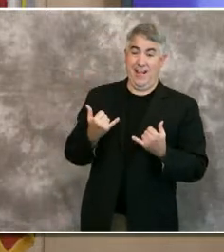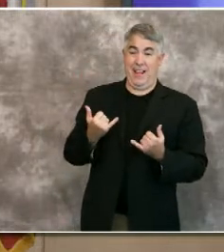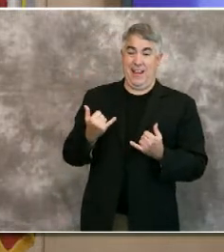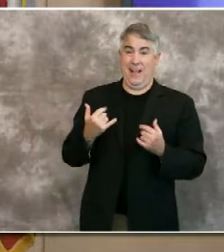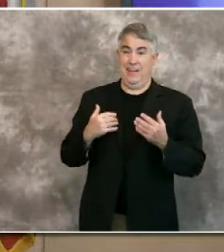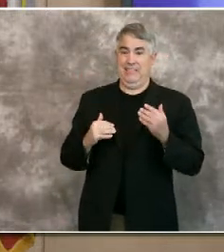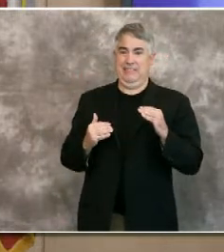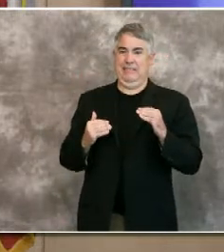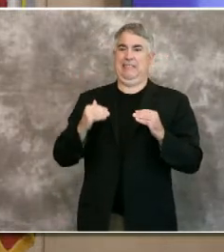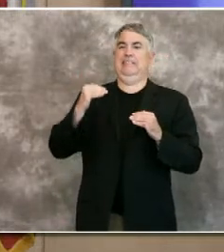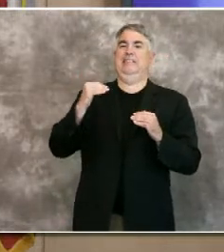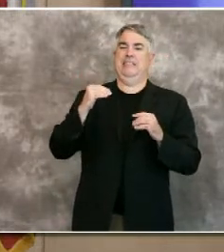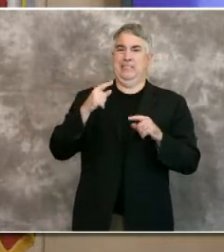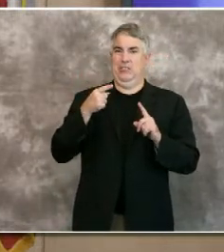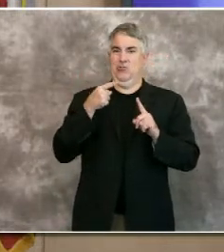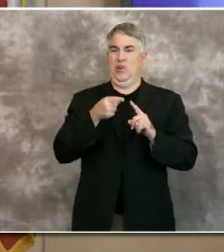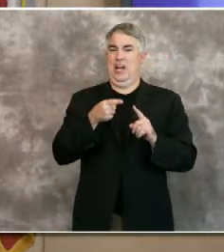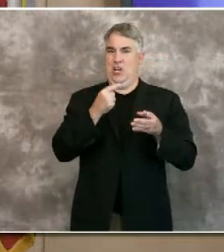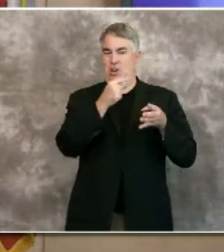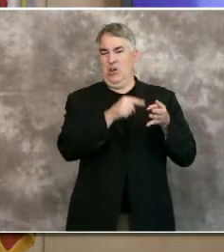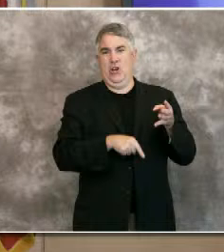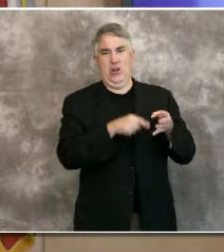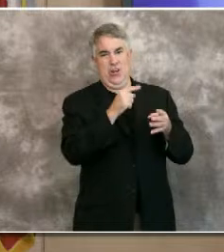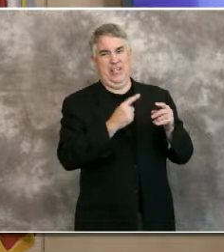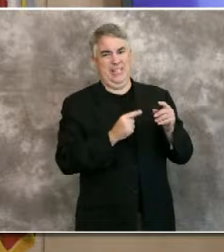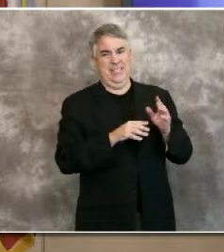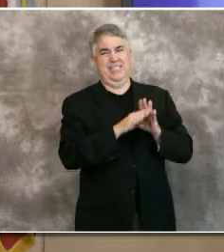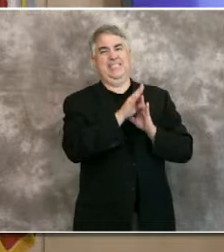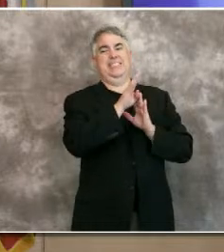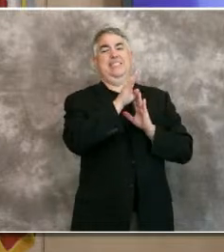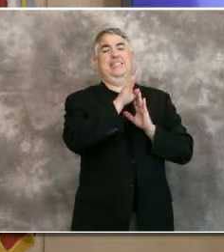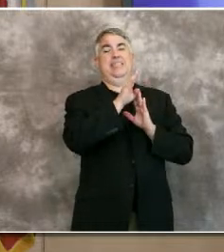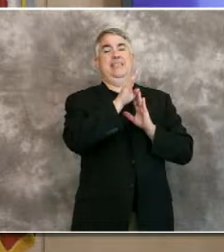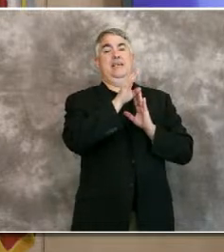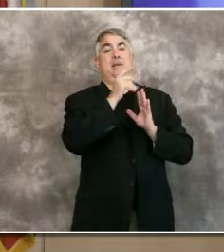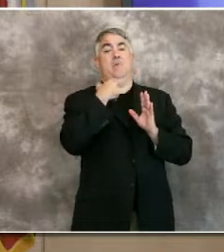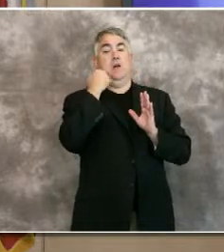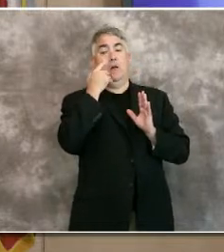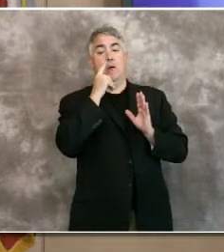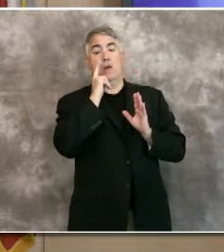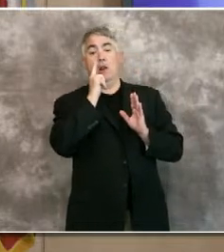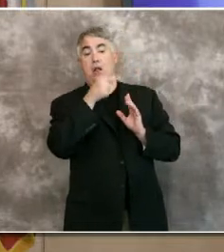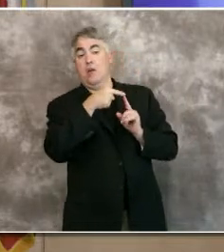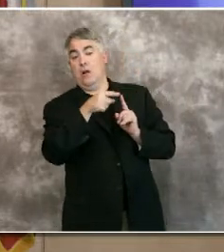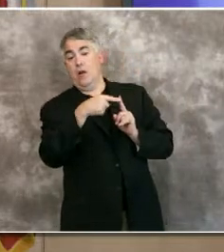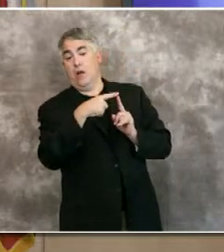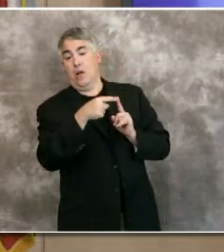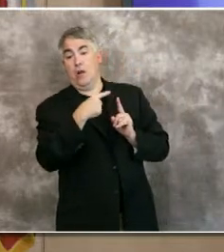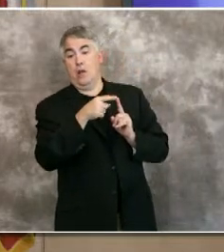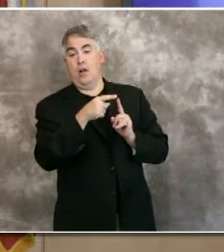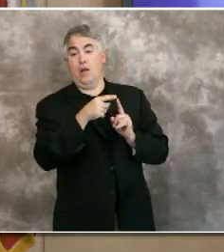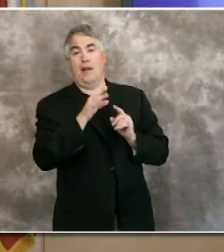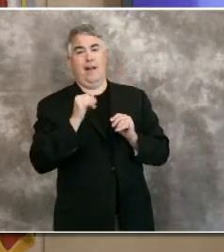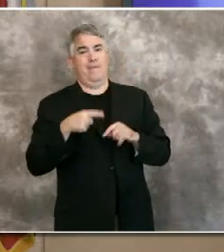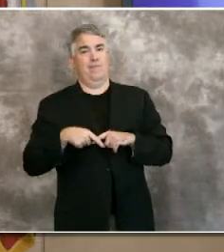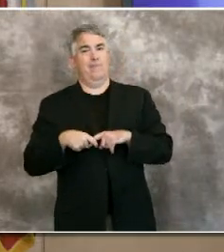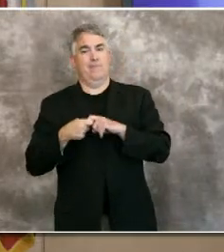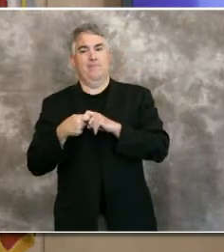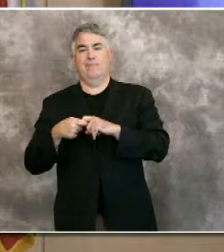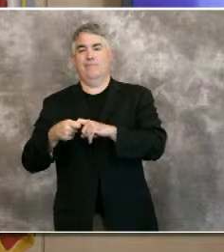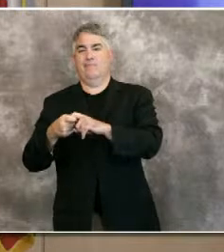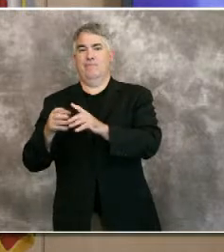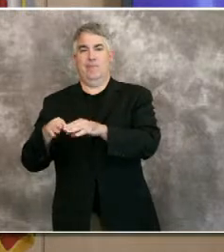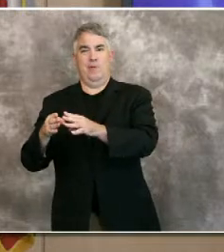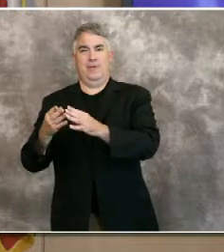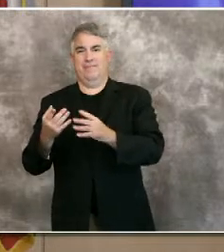crossed a line. We know that today we've said for any future guidance that comes out, we'll be taking a pause on implementation of those.